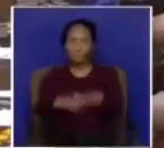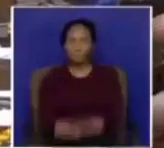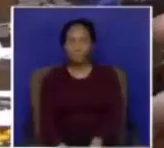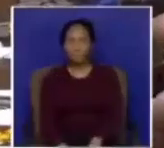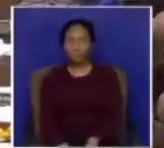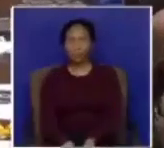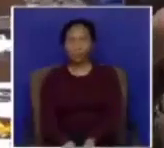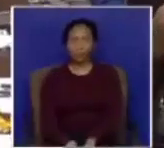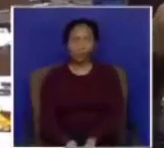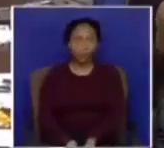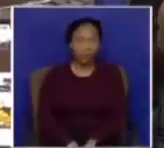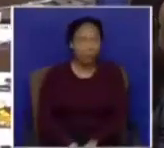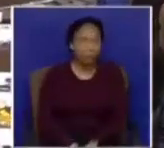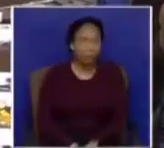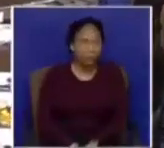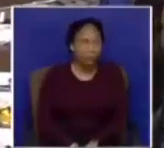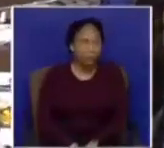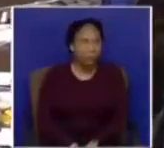adjourned.